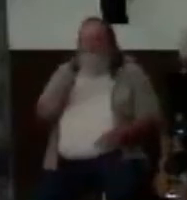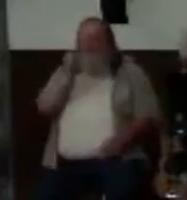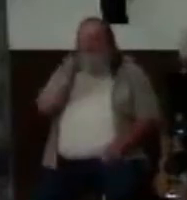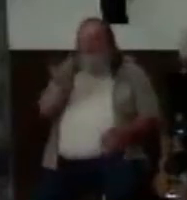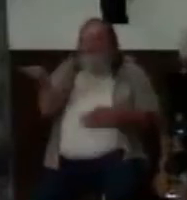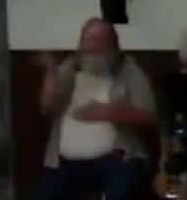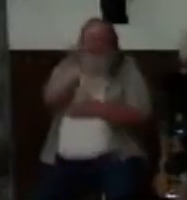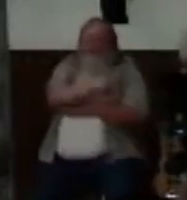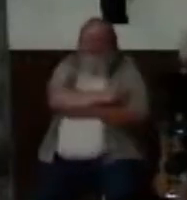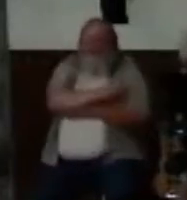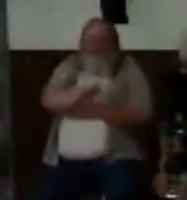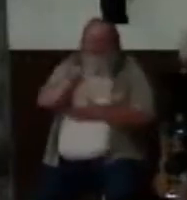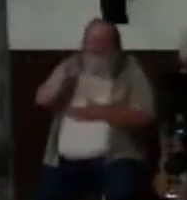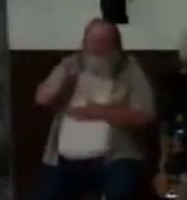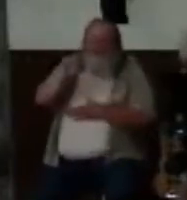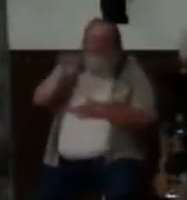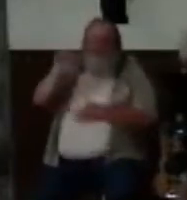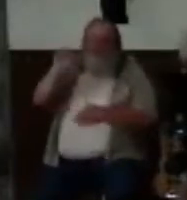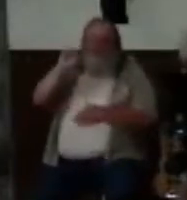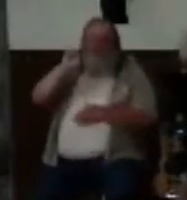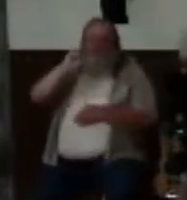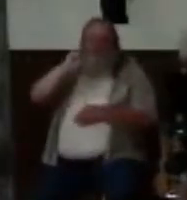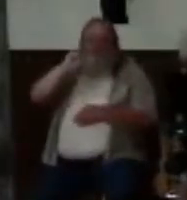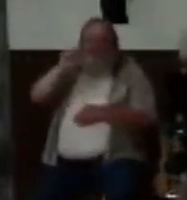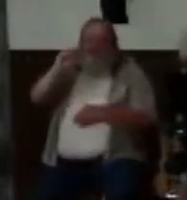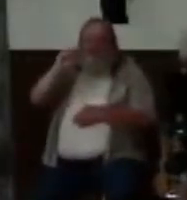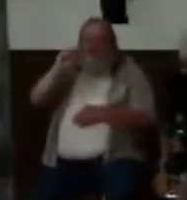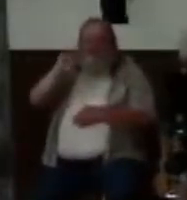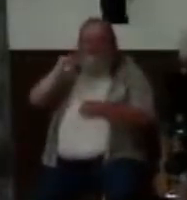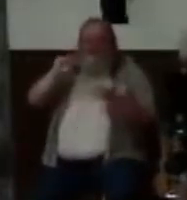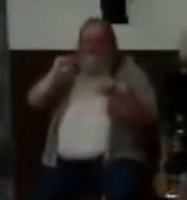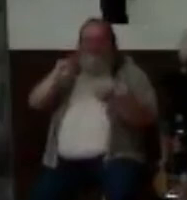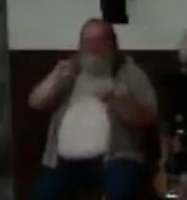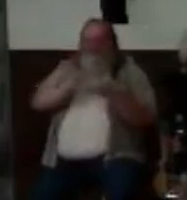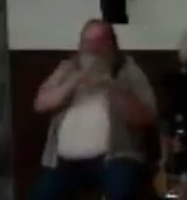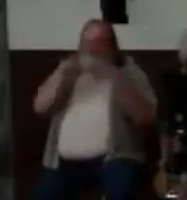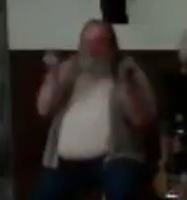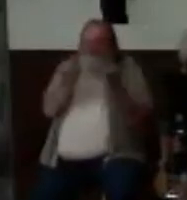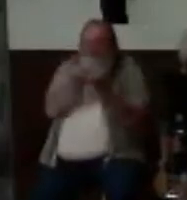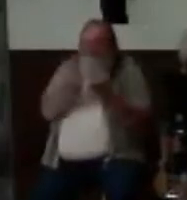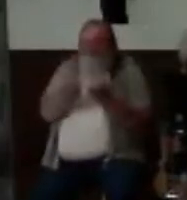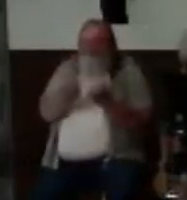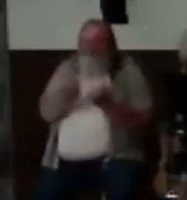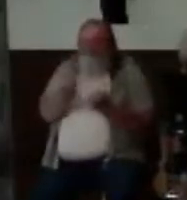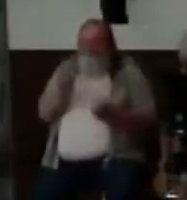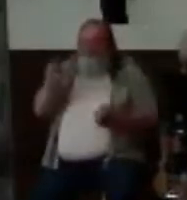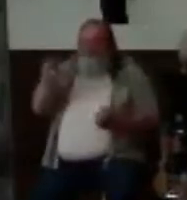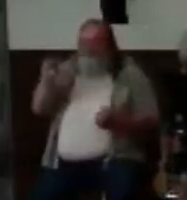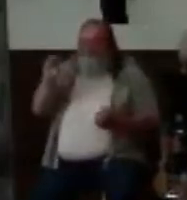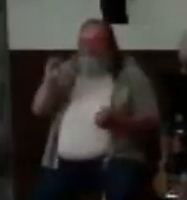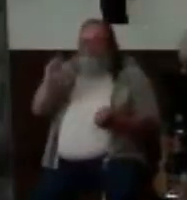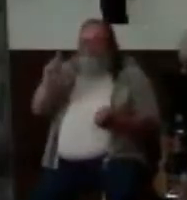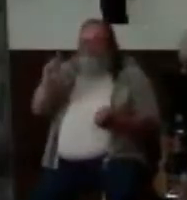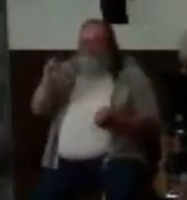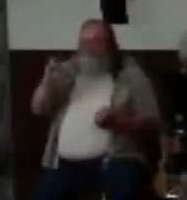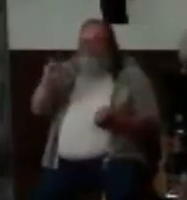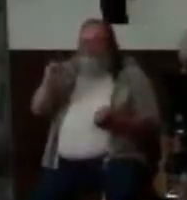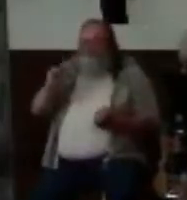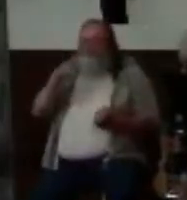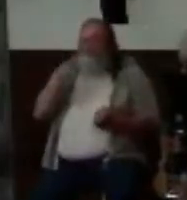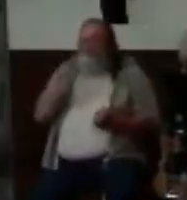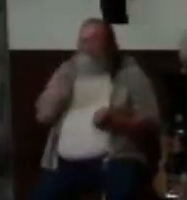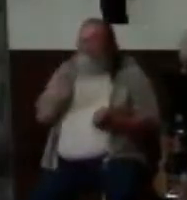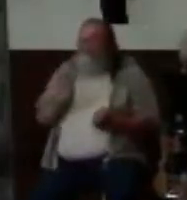Someone will ask you, by the end of today, someone will ask you, did you see that video? Whether it's, name